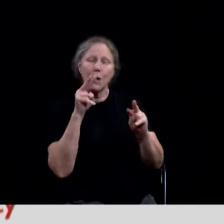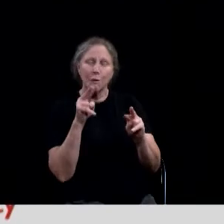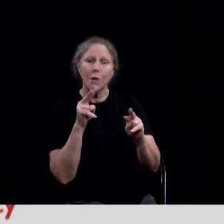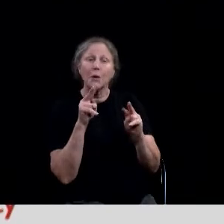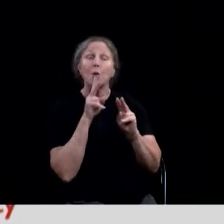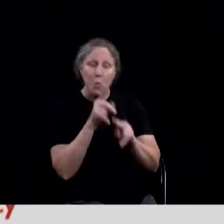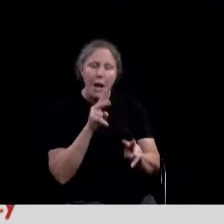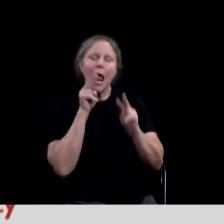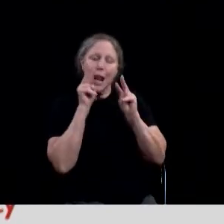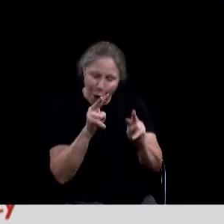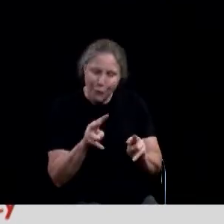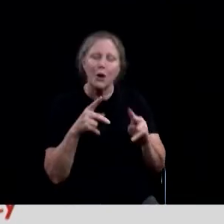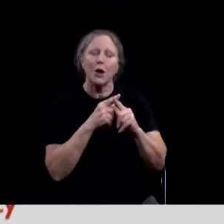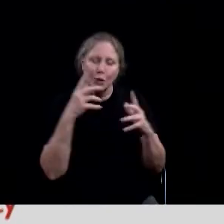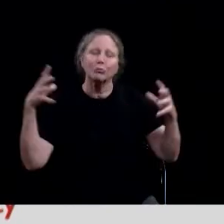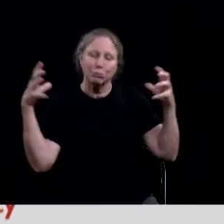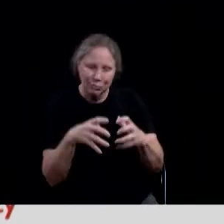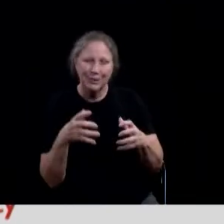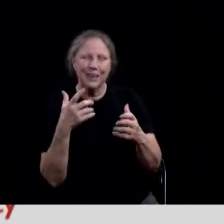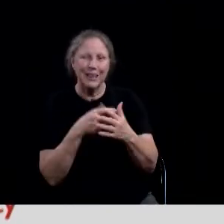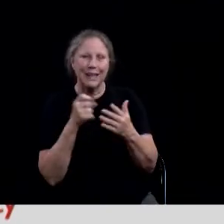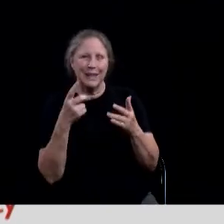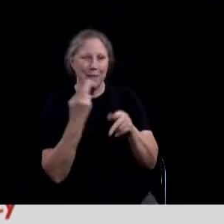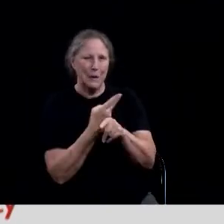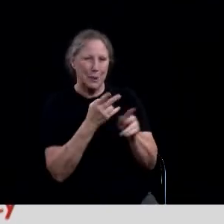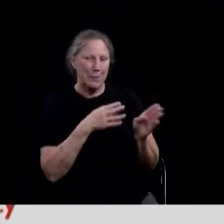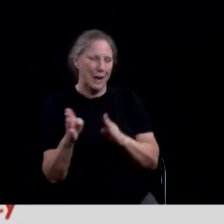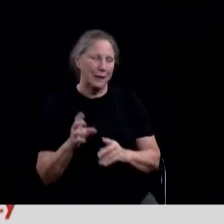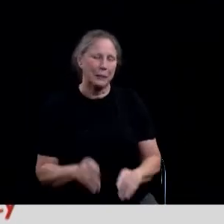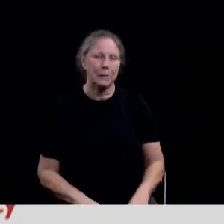intended. Thank you, sir.